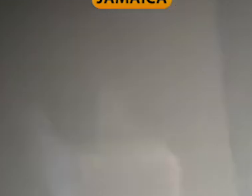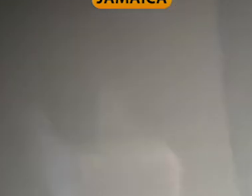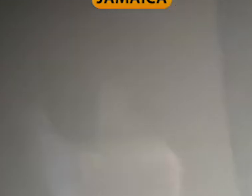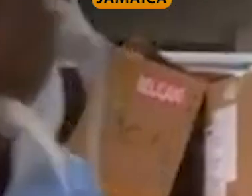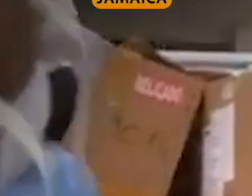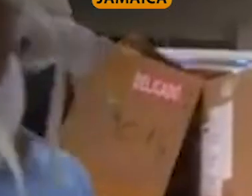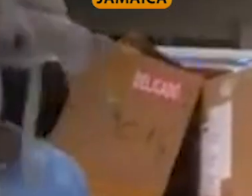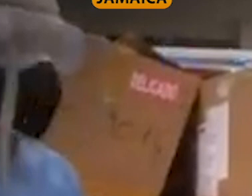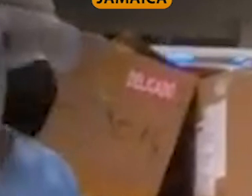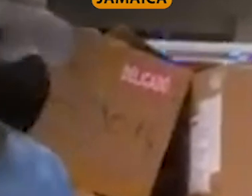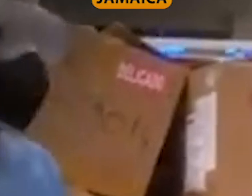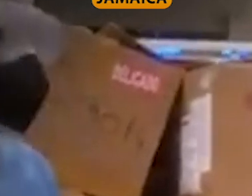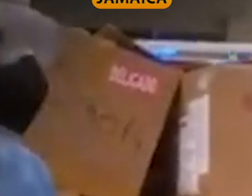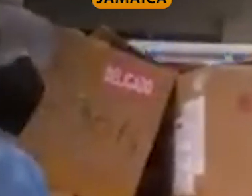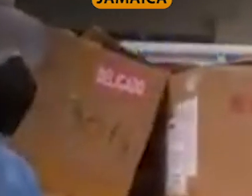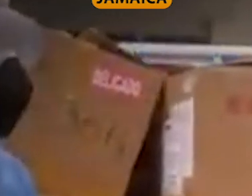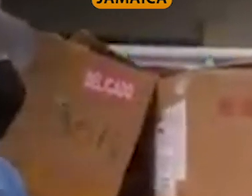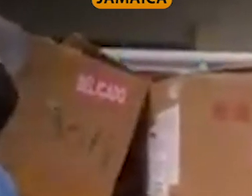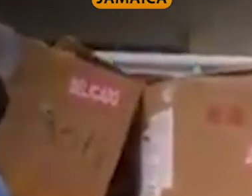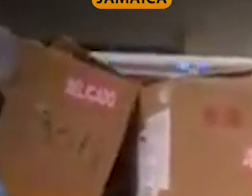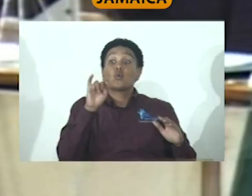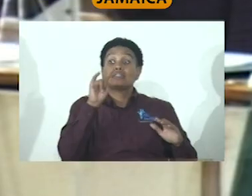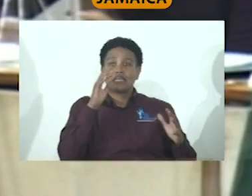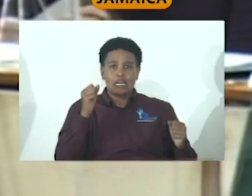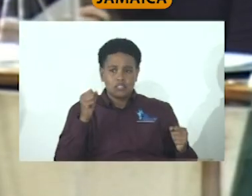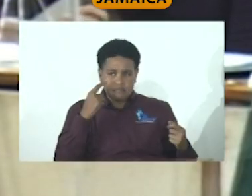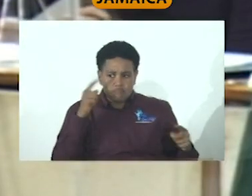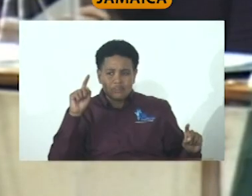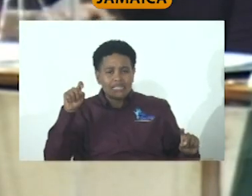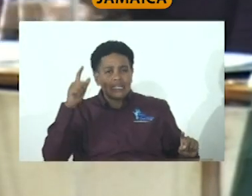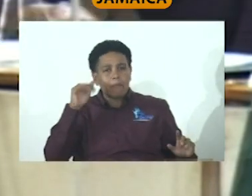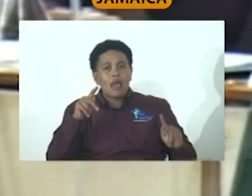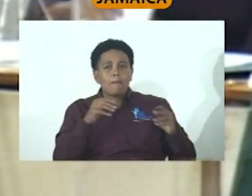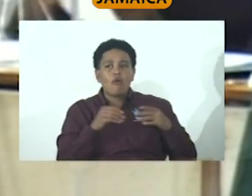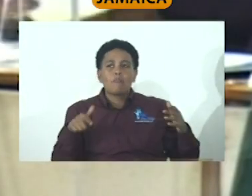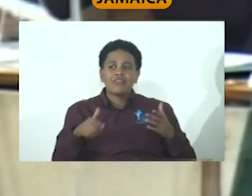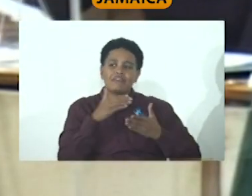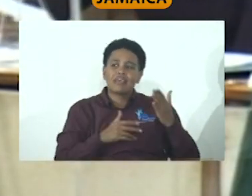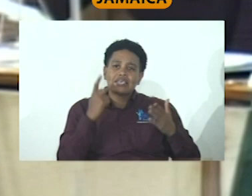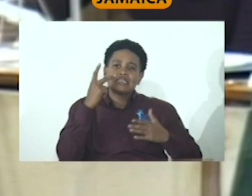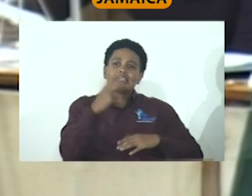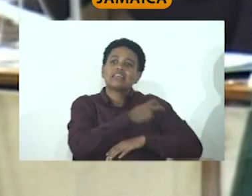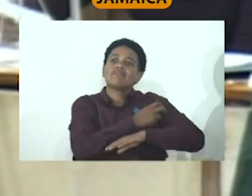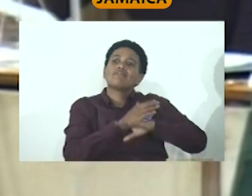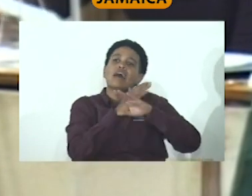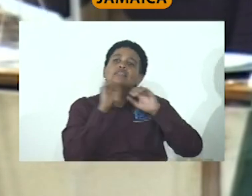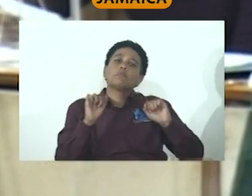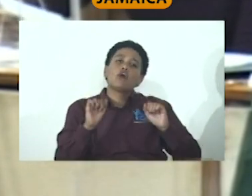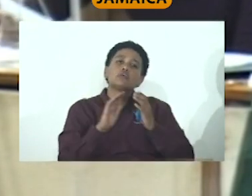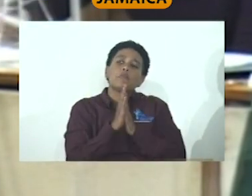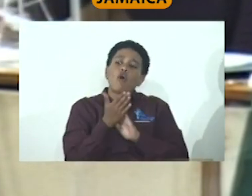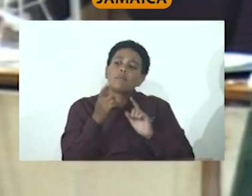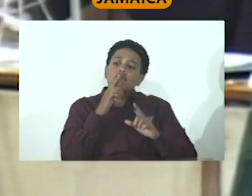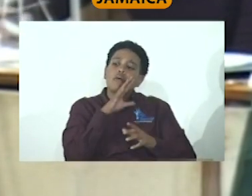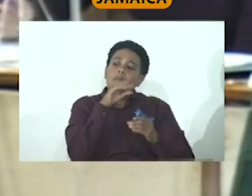the level of immunity achieved by the population. This phase may see the vaccine becoming a